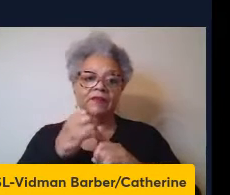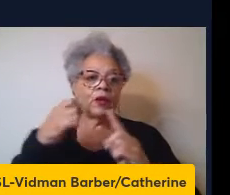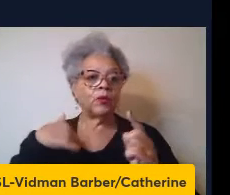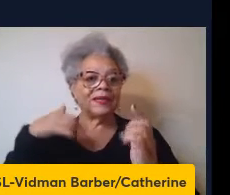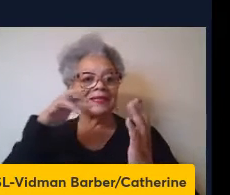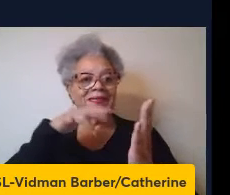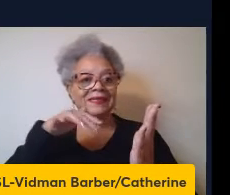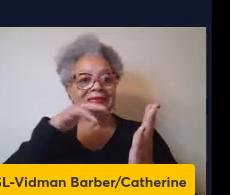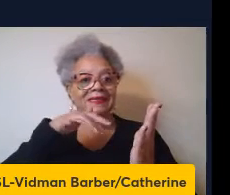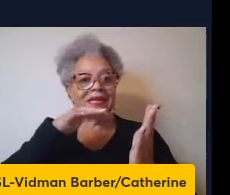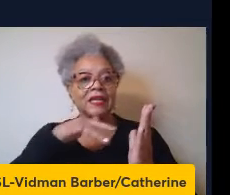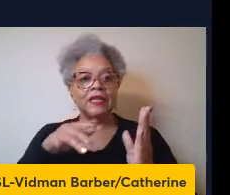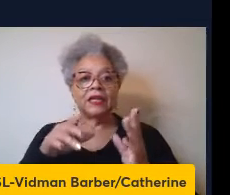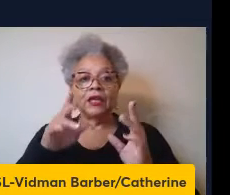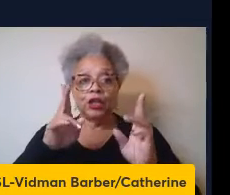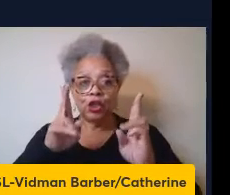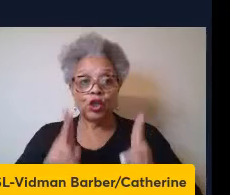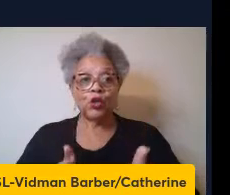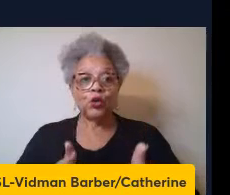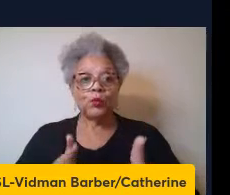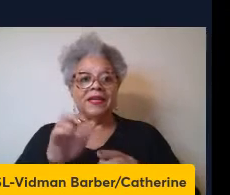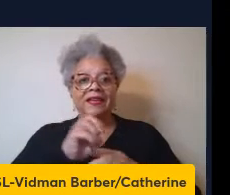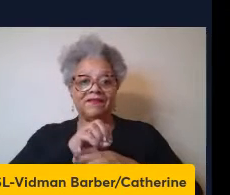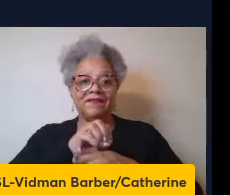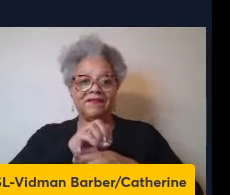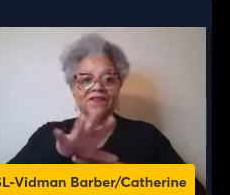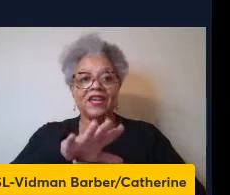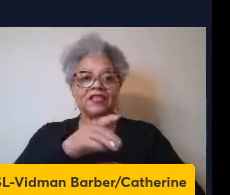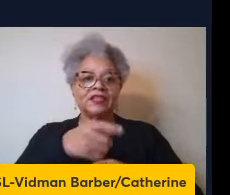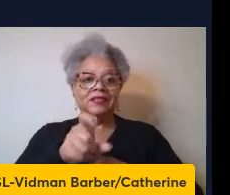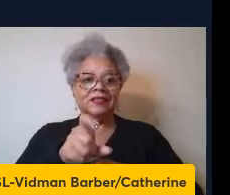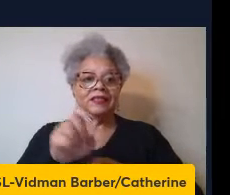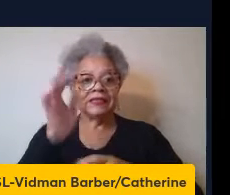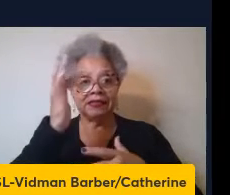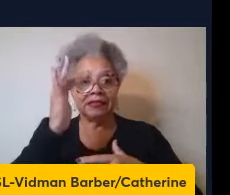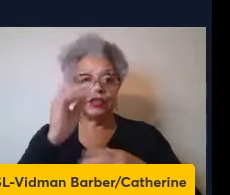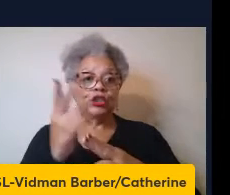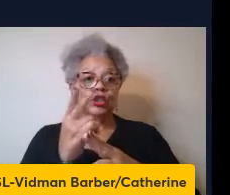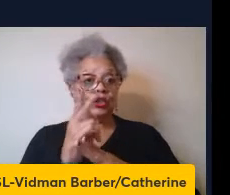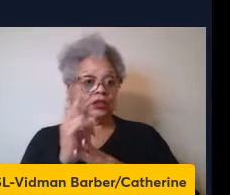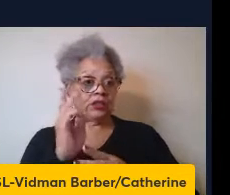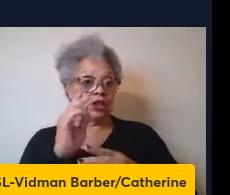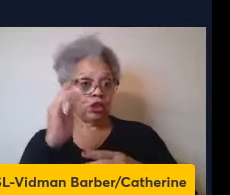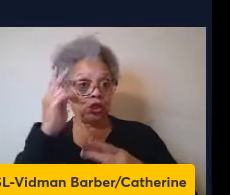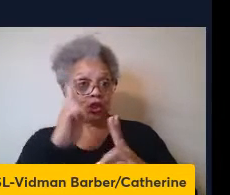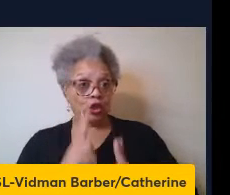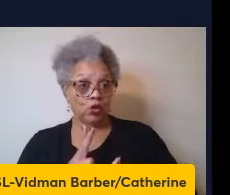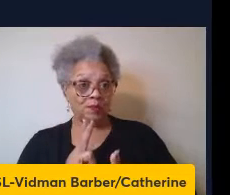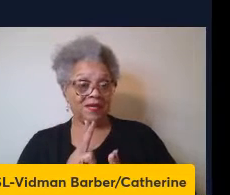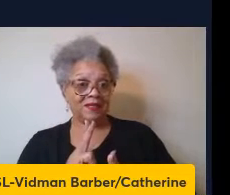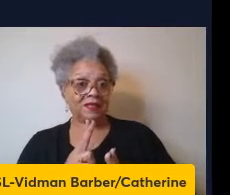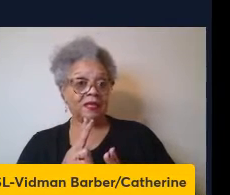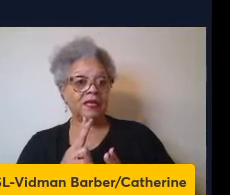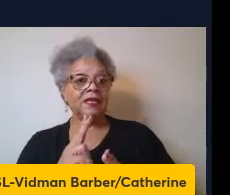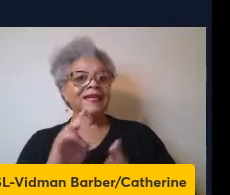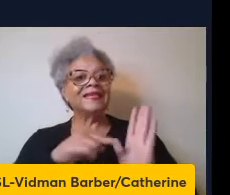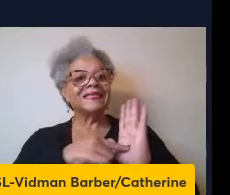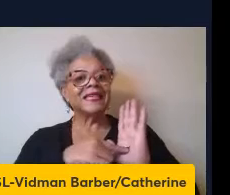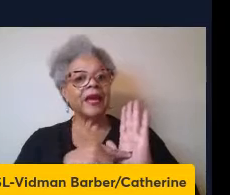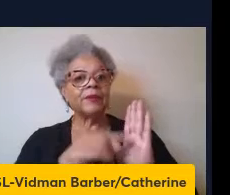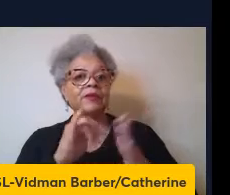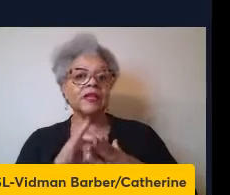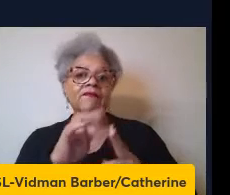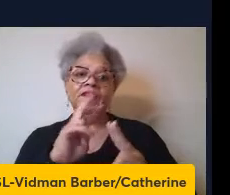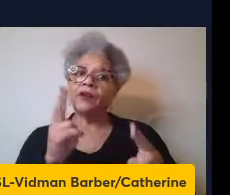infectious diseases using human samples. And really, this is quite a powerful approach that we've taken